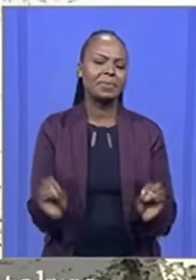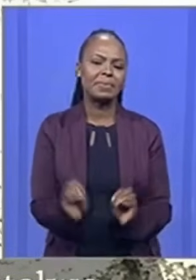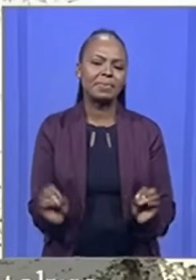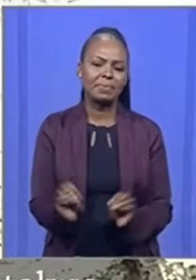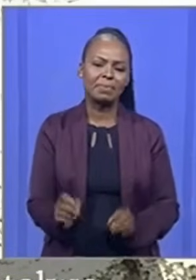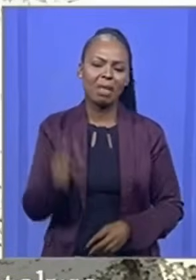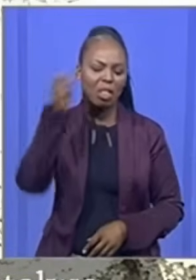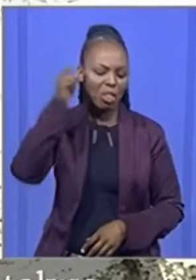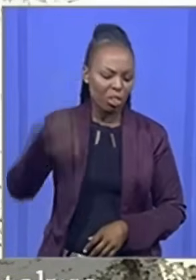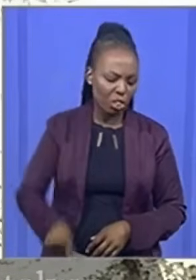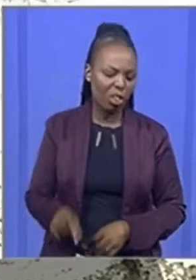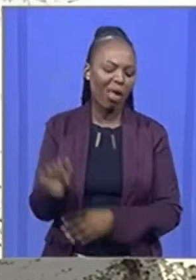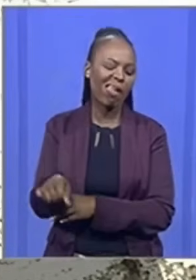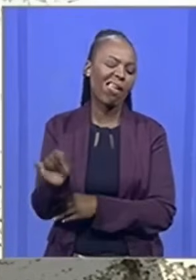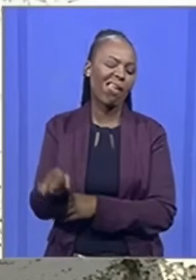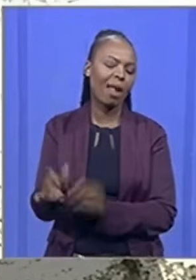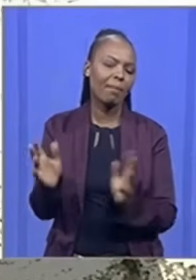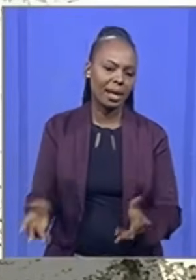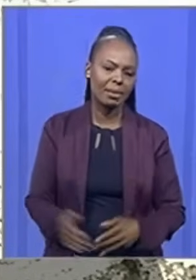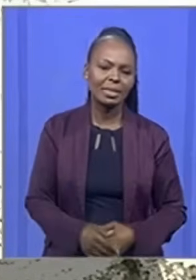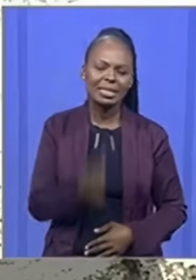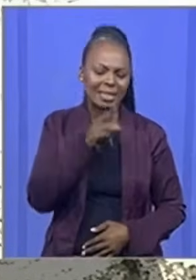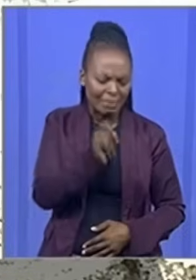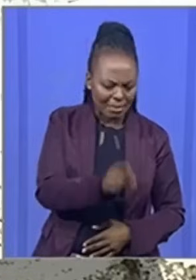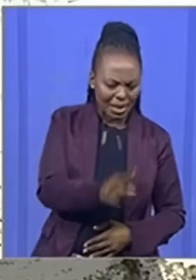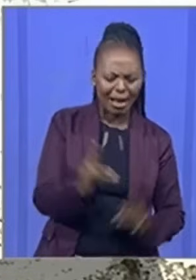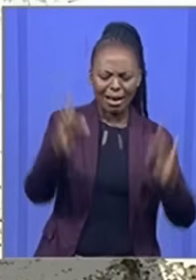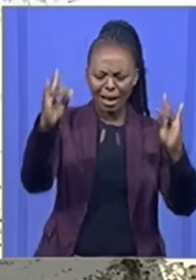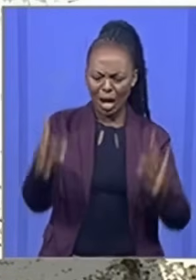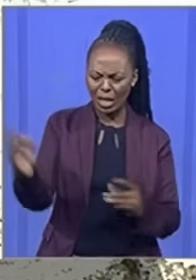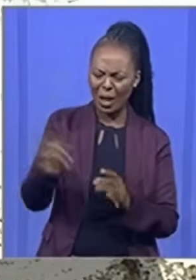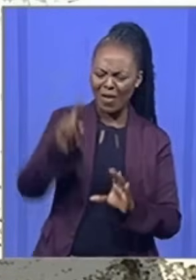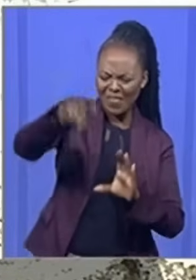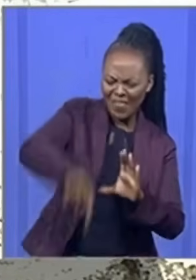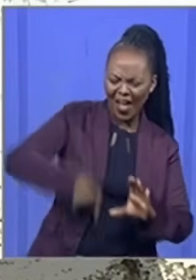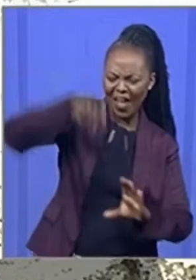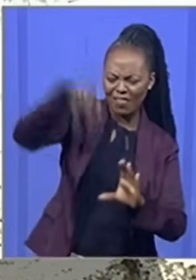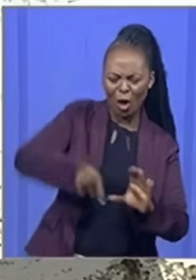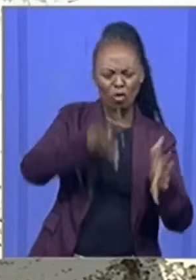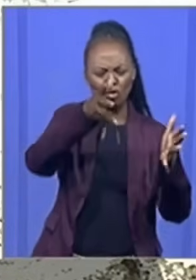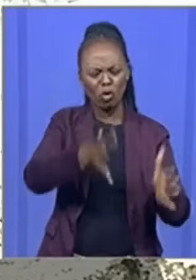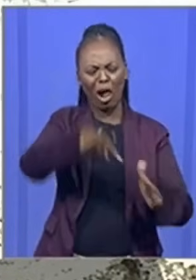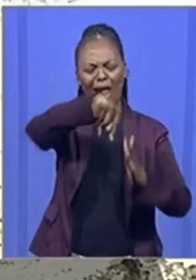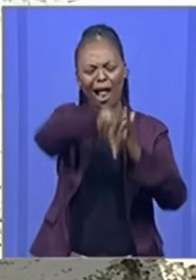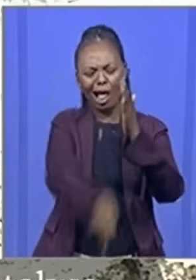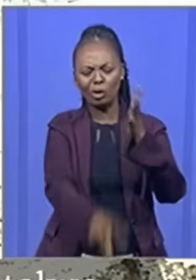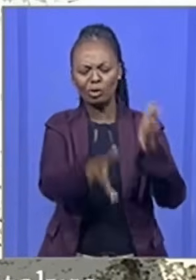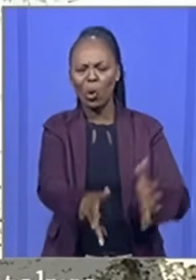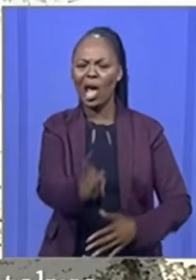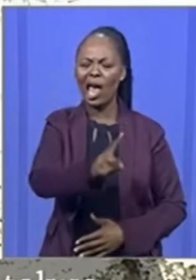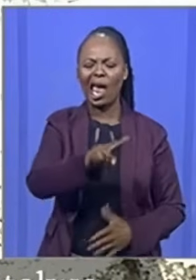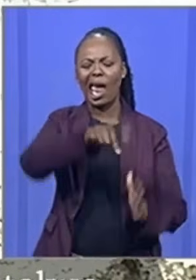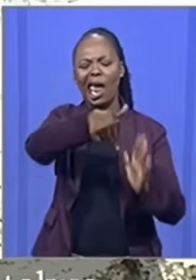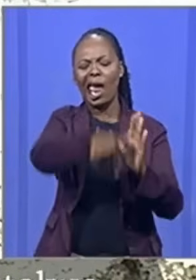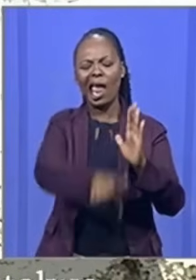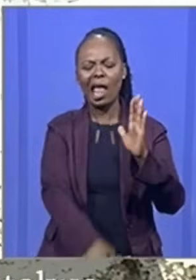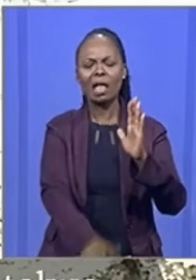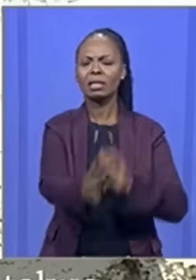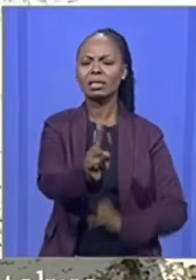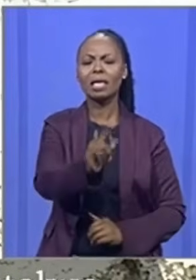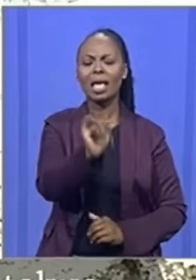ka sona re hona le background mona ha ba tla mo chipuwe mokoti o mokana mona tlama mokoti na o chipuwa o hlono sebetsuwa ha o chipuwe ka shekolena the following